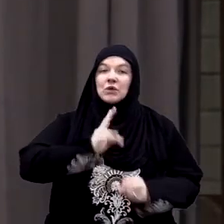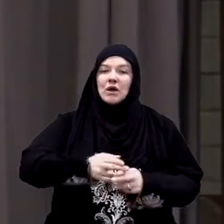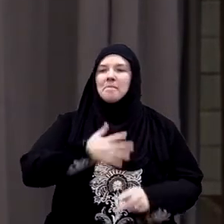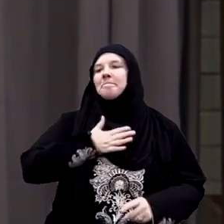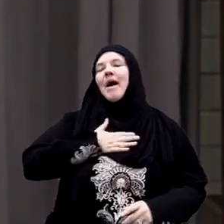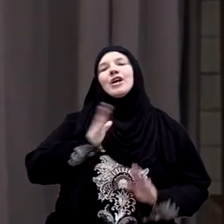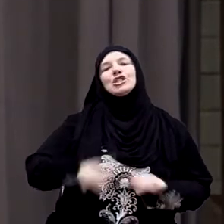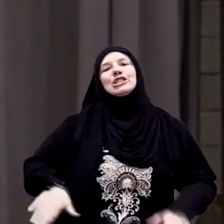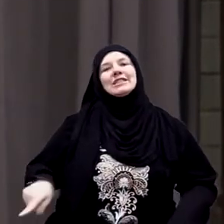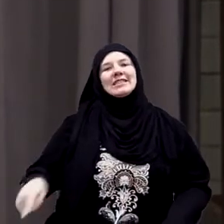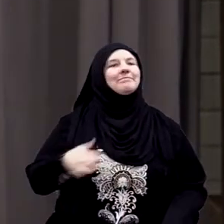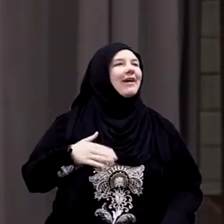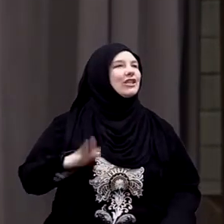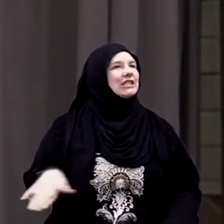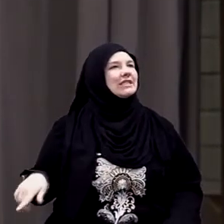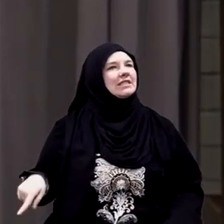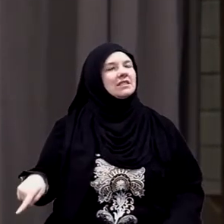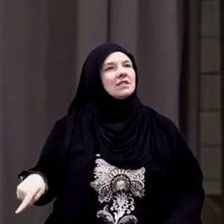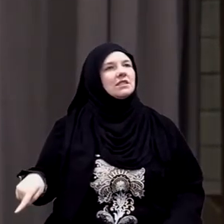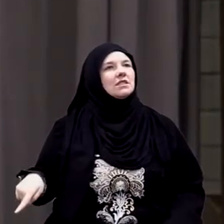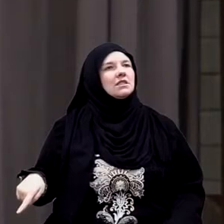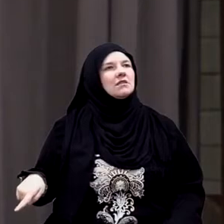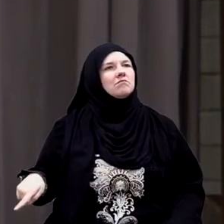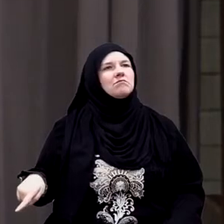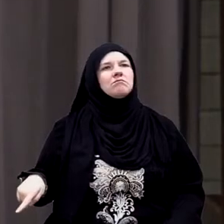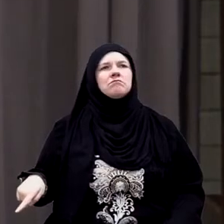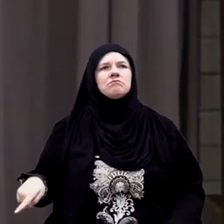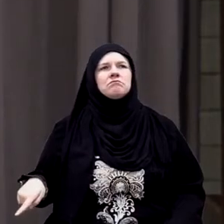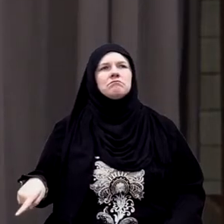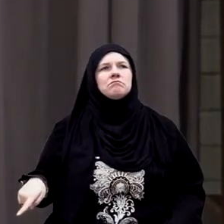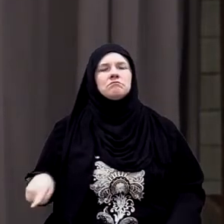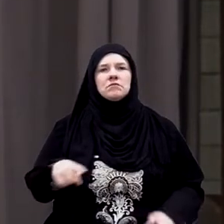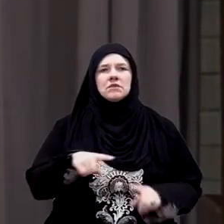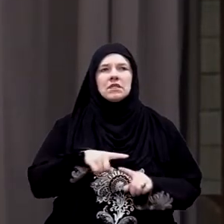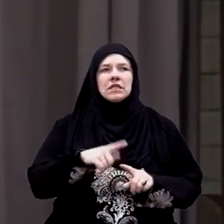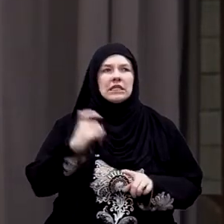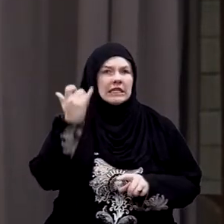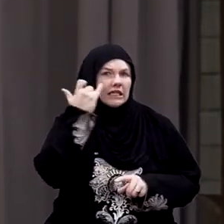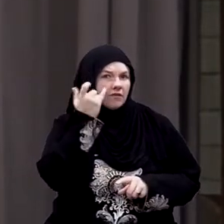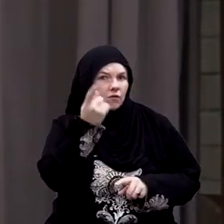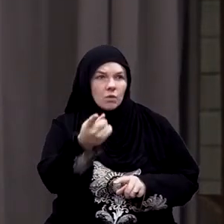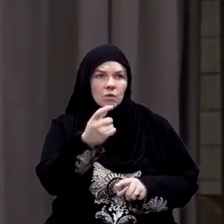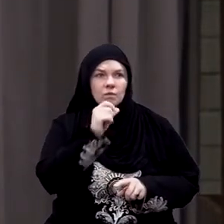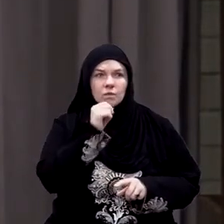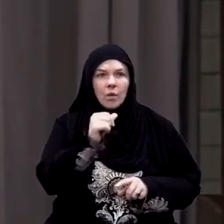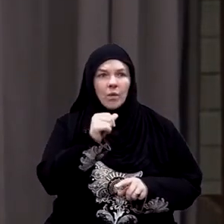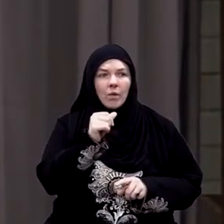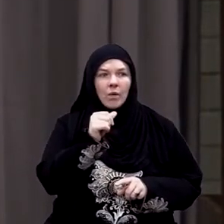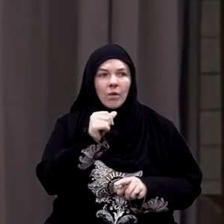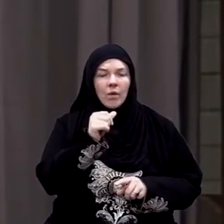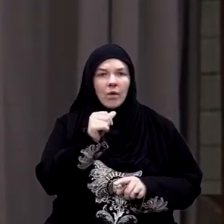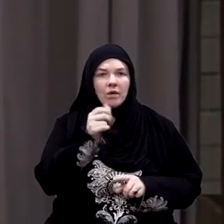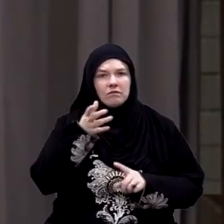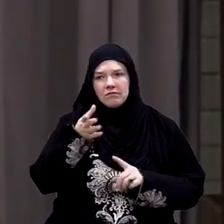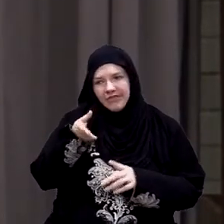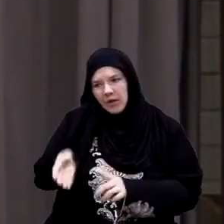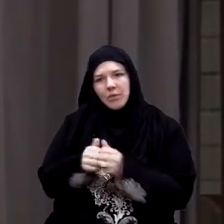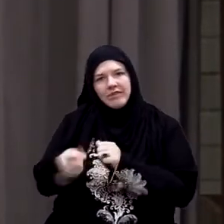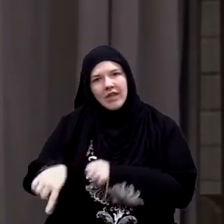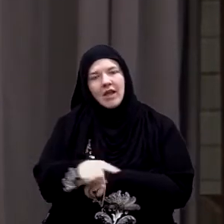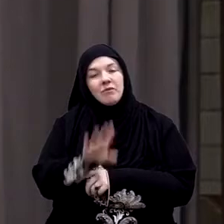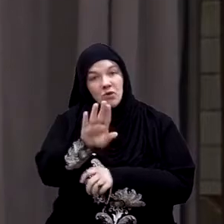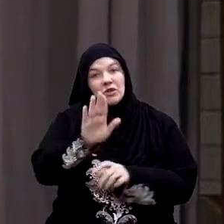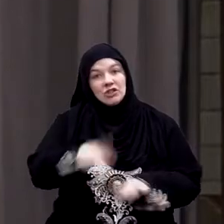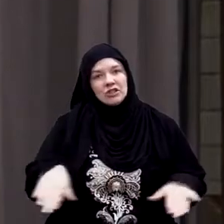children my children. So on what basis are they yours if you are not theirs? They are